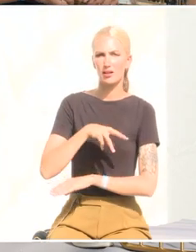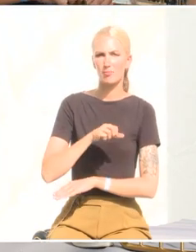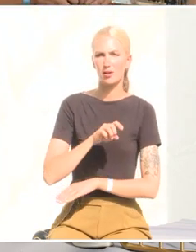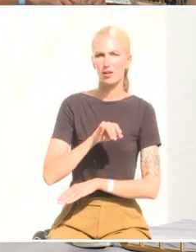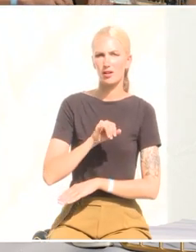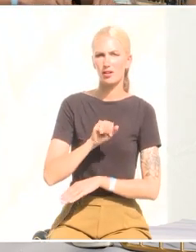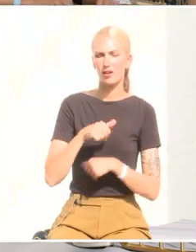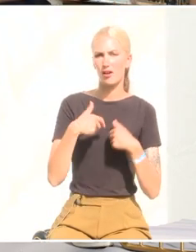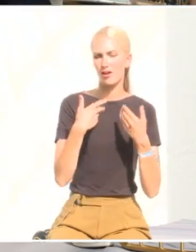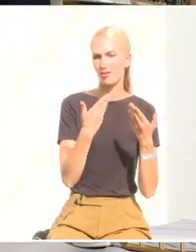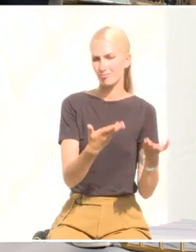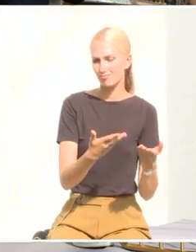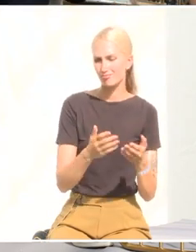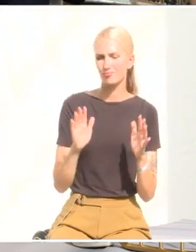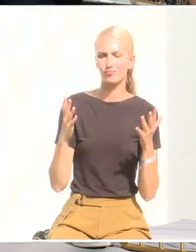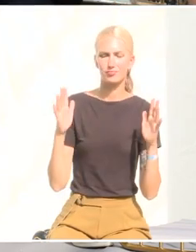welcome.